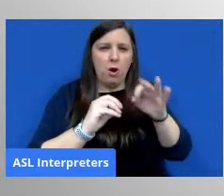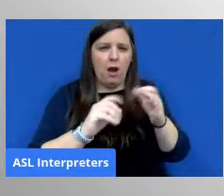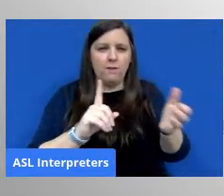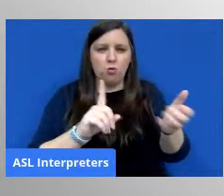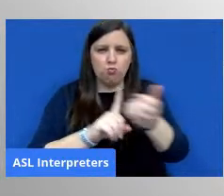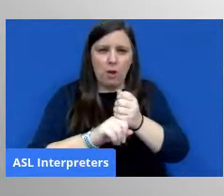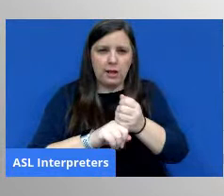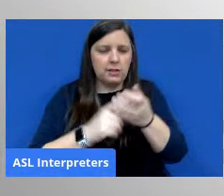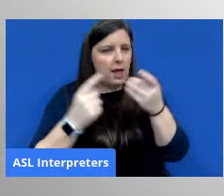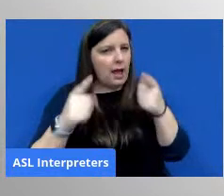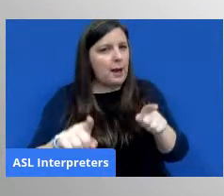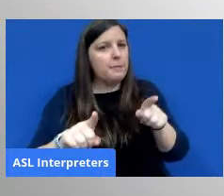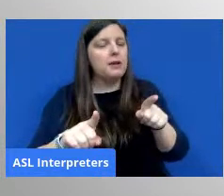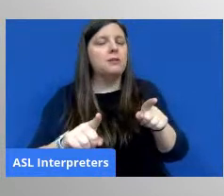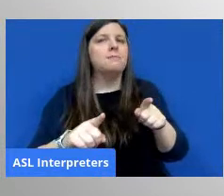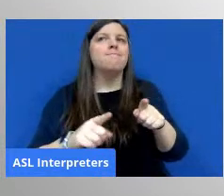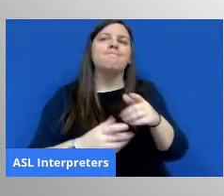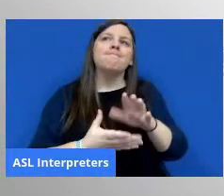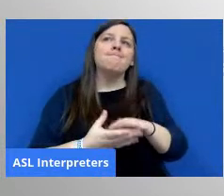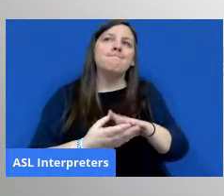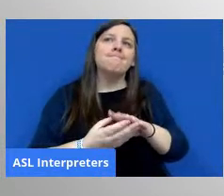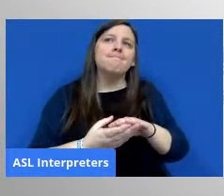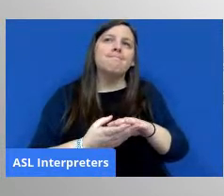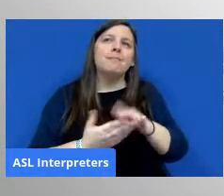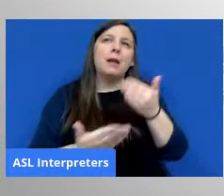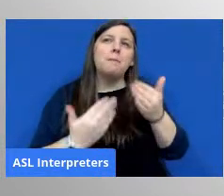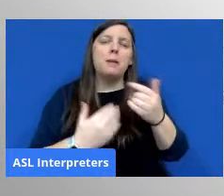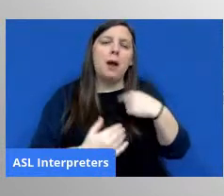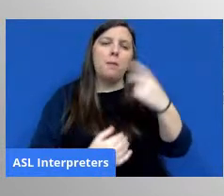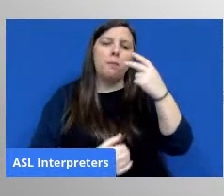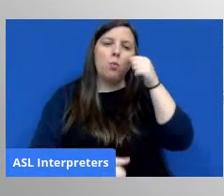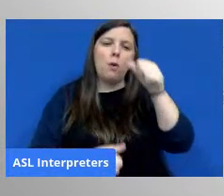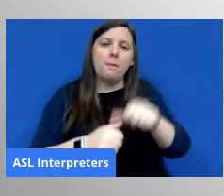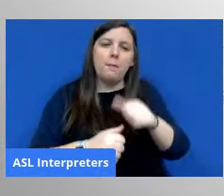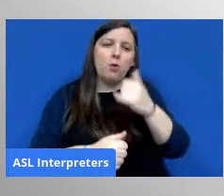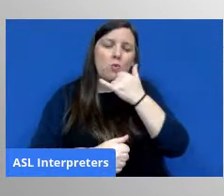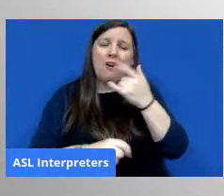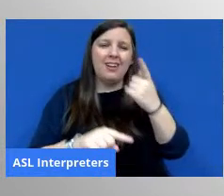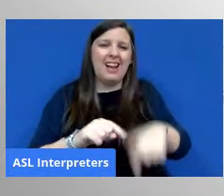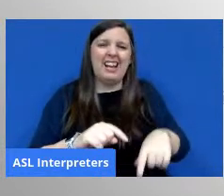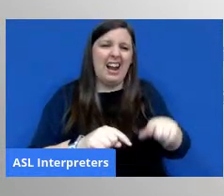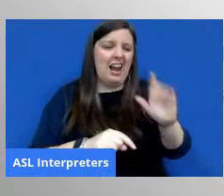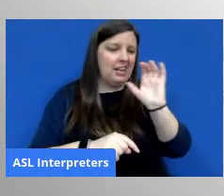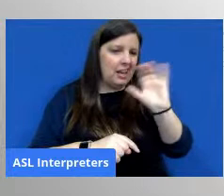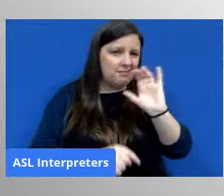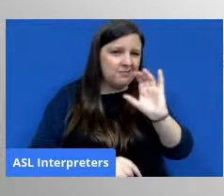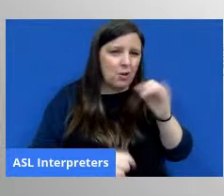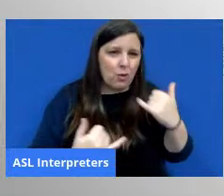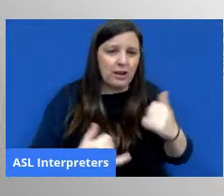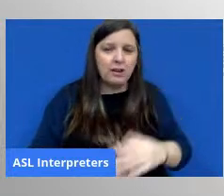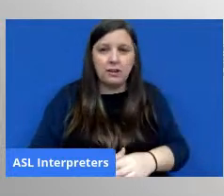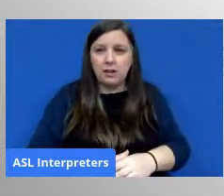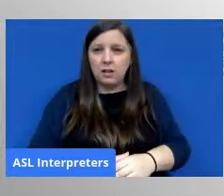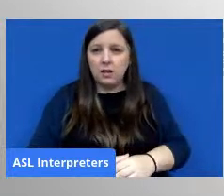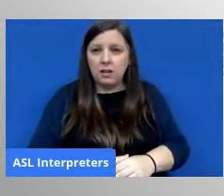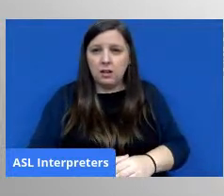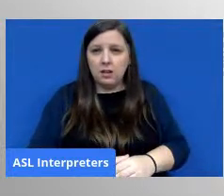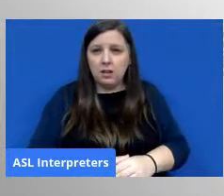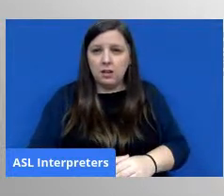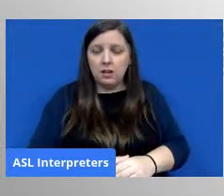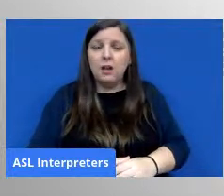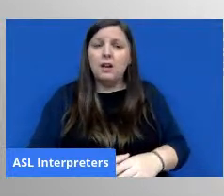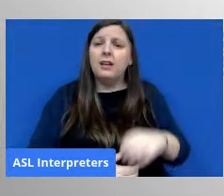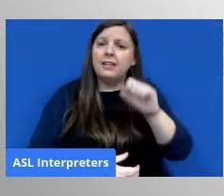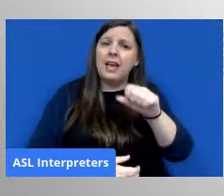be, my memory could be fuzzy and I can't look at it right now. But we totally have, yeah, we